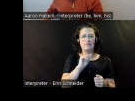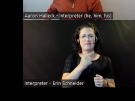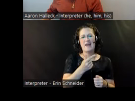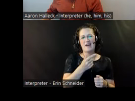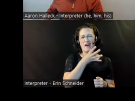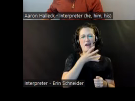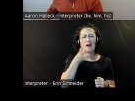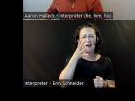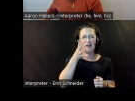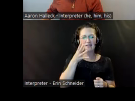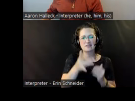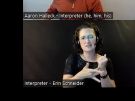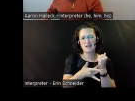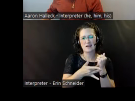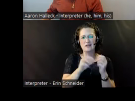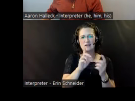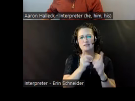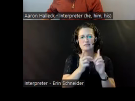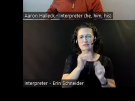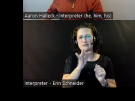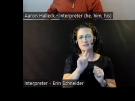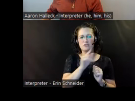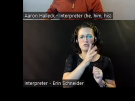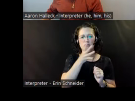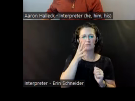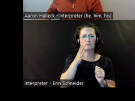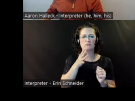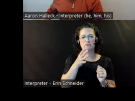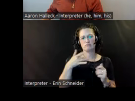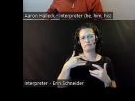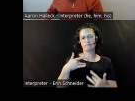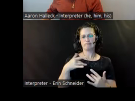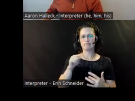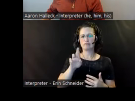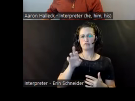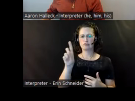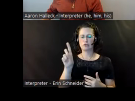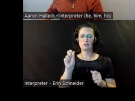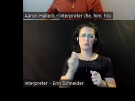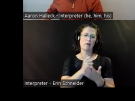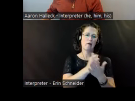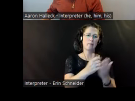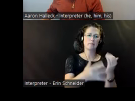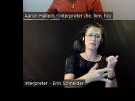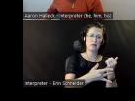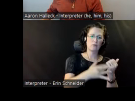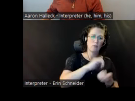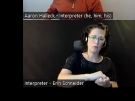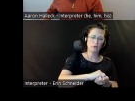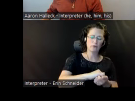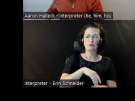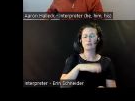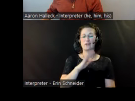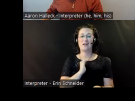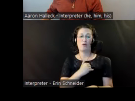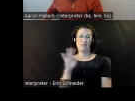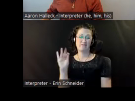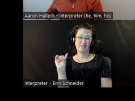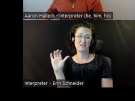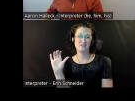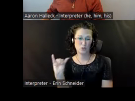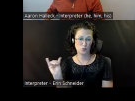trends. And by doing so, we can help not only our technical partners, but definitely our faculty as they're beginning to really push the